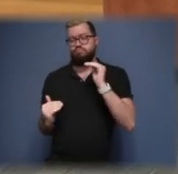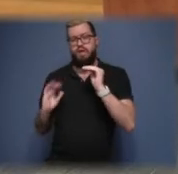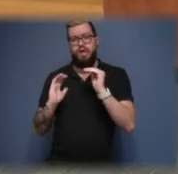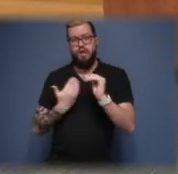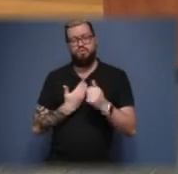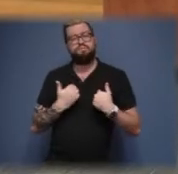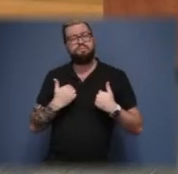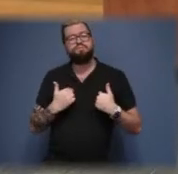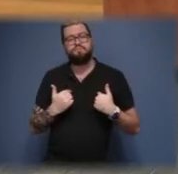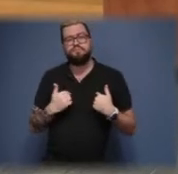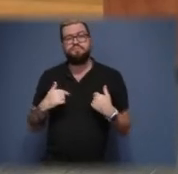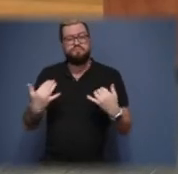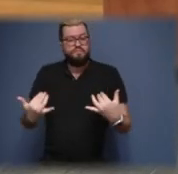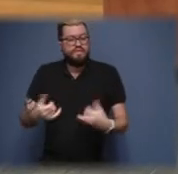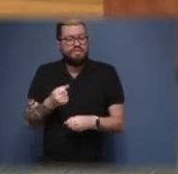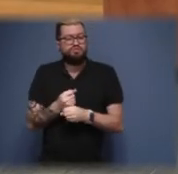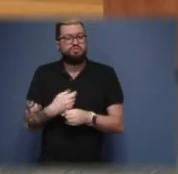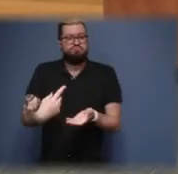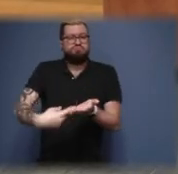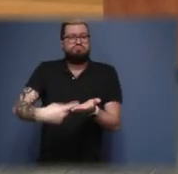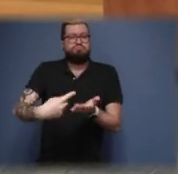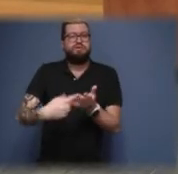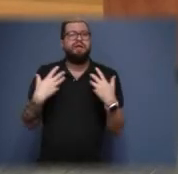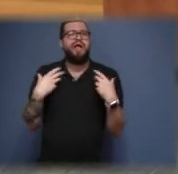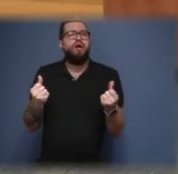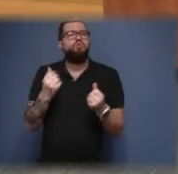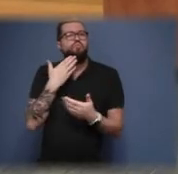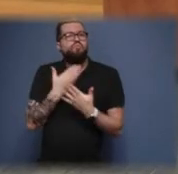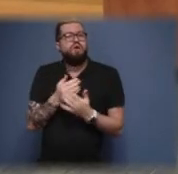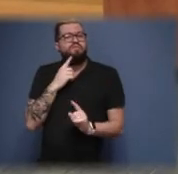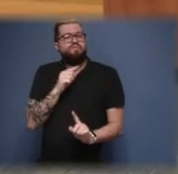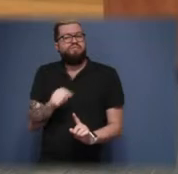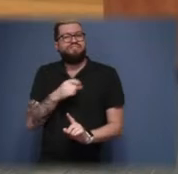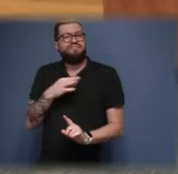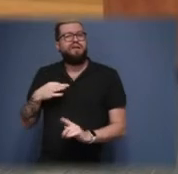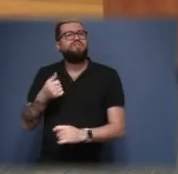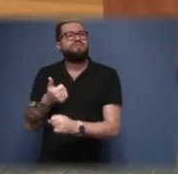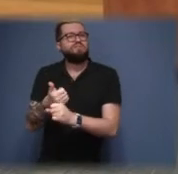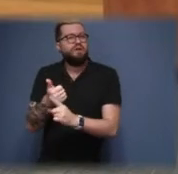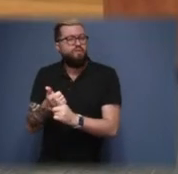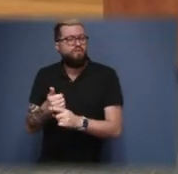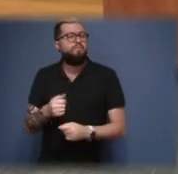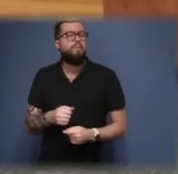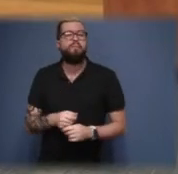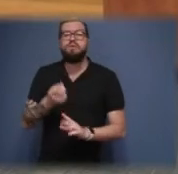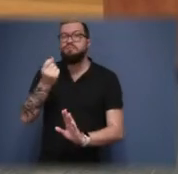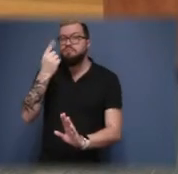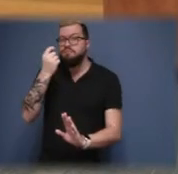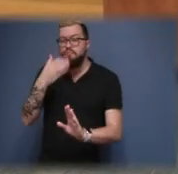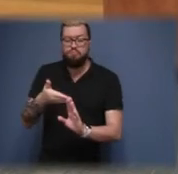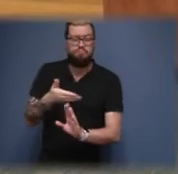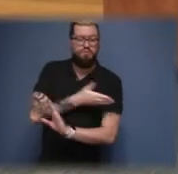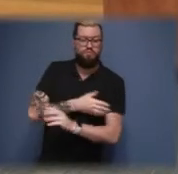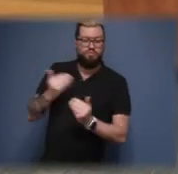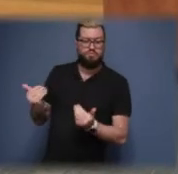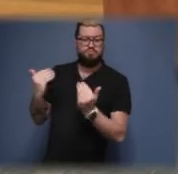This year I would like to talk more about the health and wellness of our staff. Before I get to that though, I just